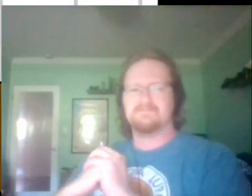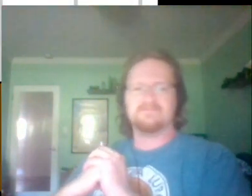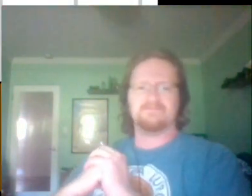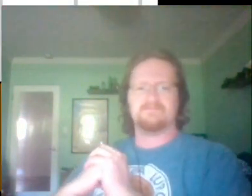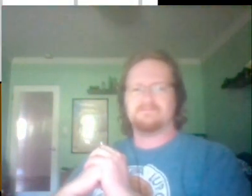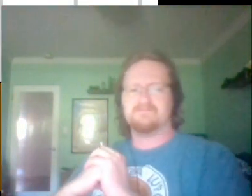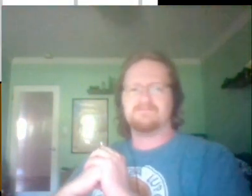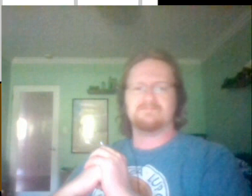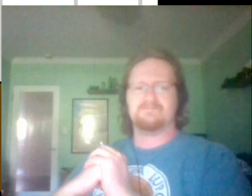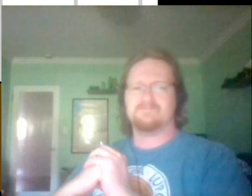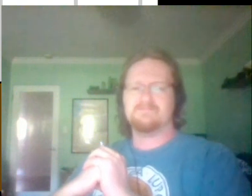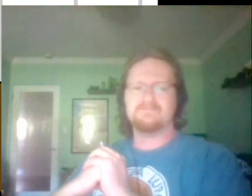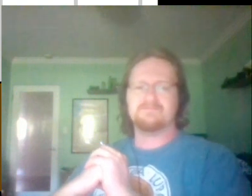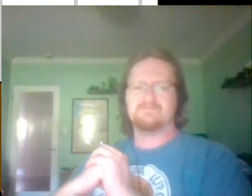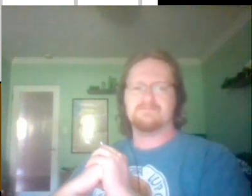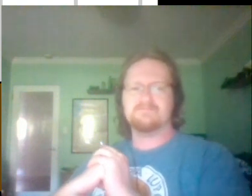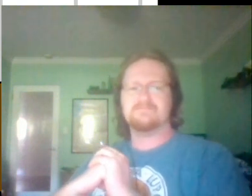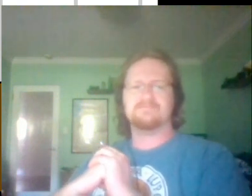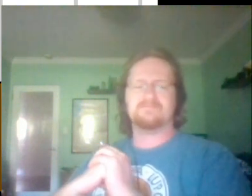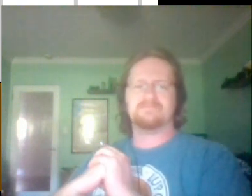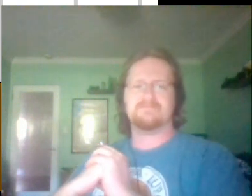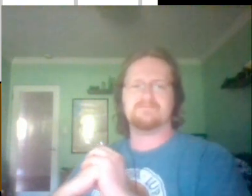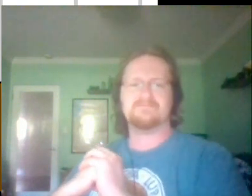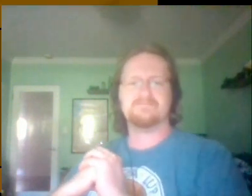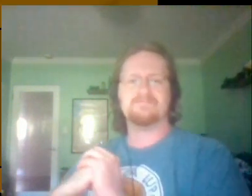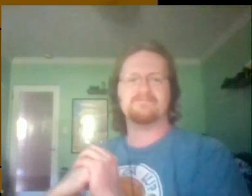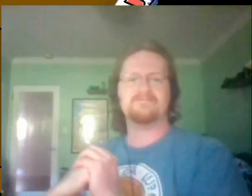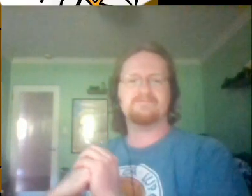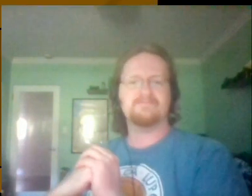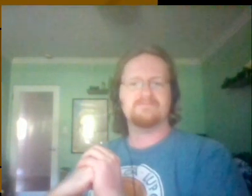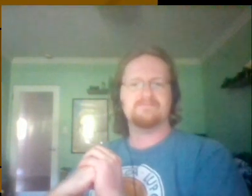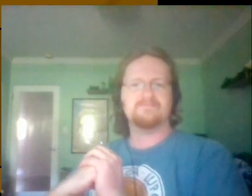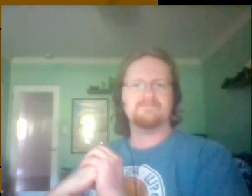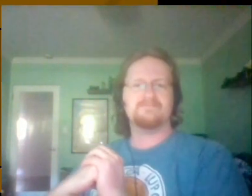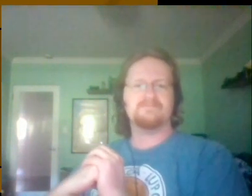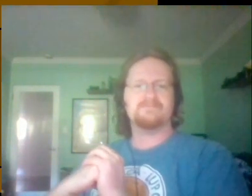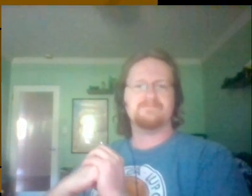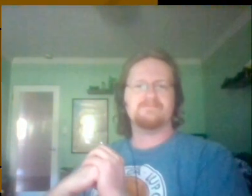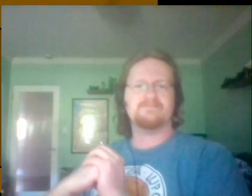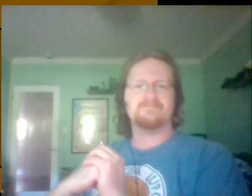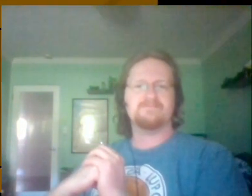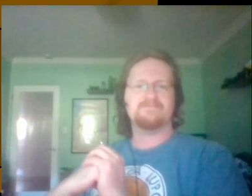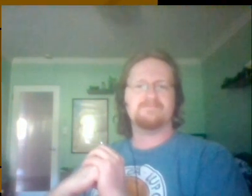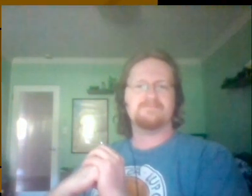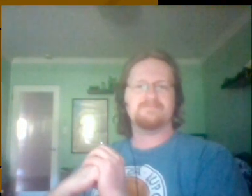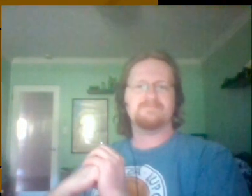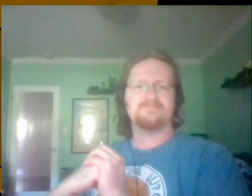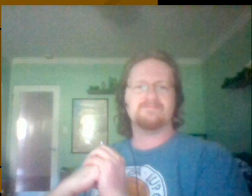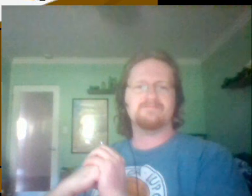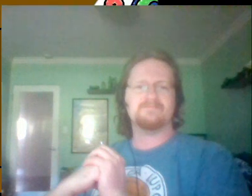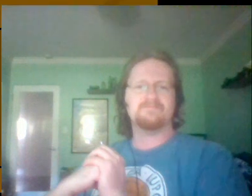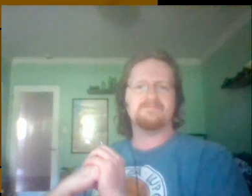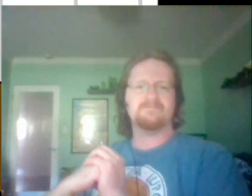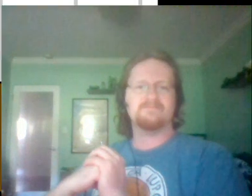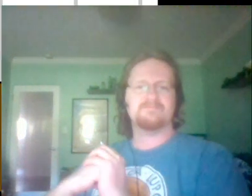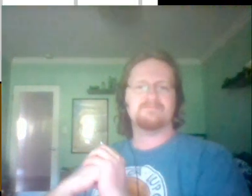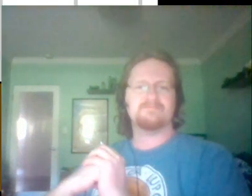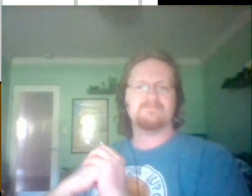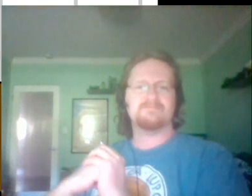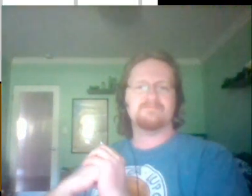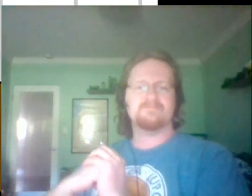tonight I'm Strong Bad with today's top stories The World in Crisis More on that later